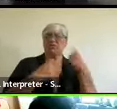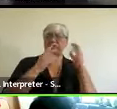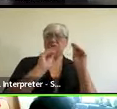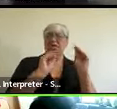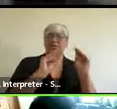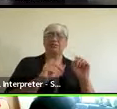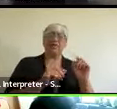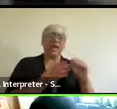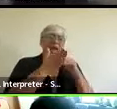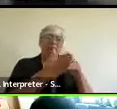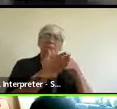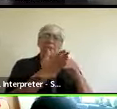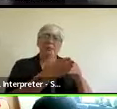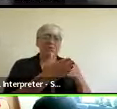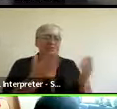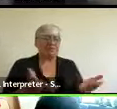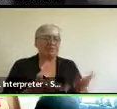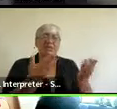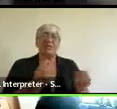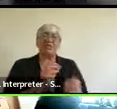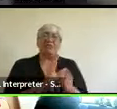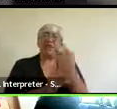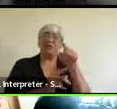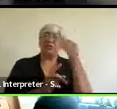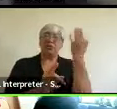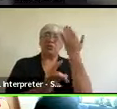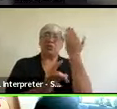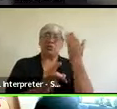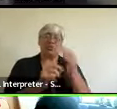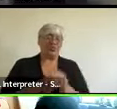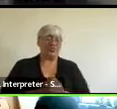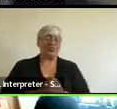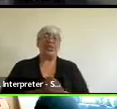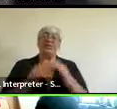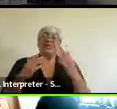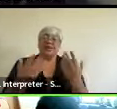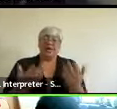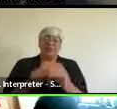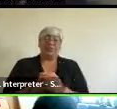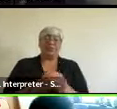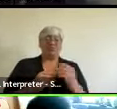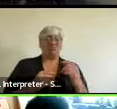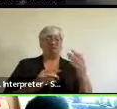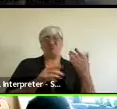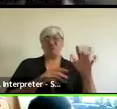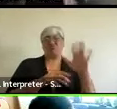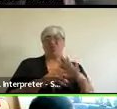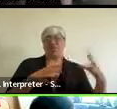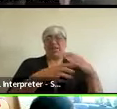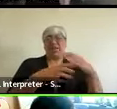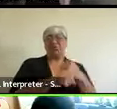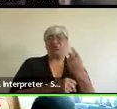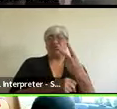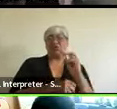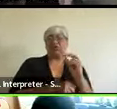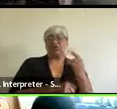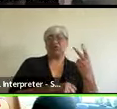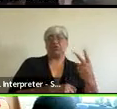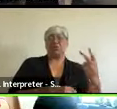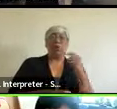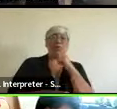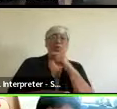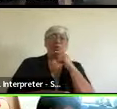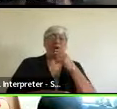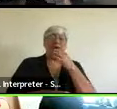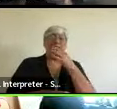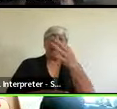the capacity of the school. Now, nearing the end of the 2022 school year, the boy requested to be